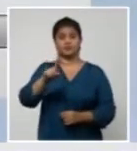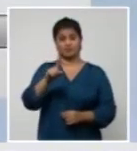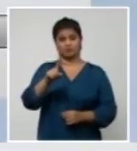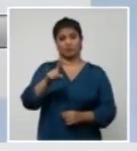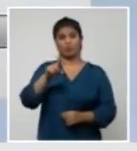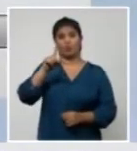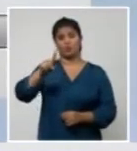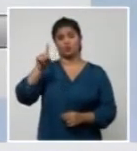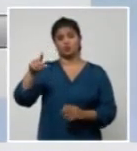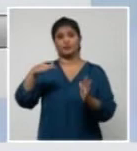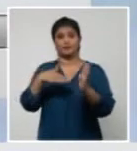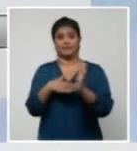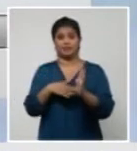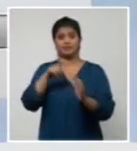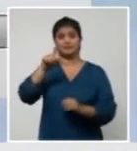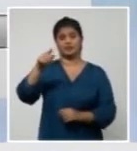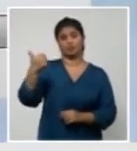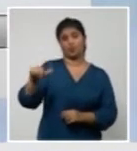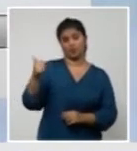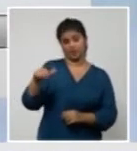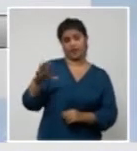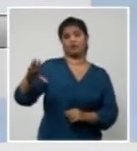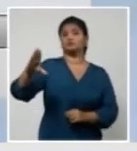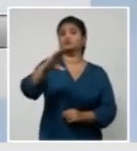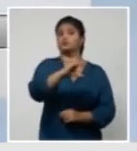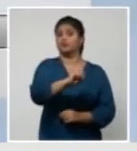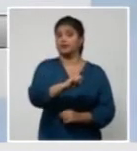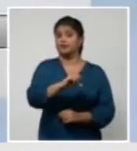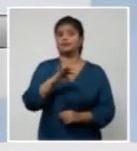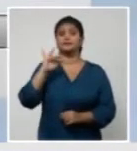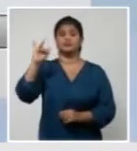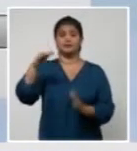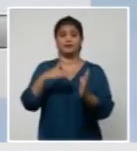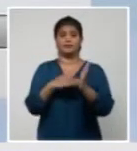53.26% of cases worldwide, reported